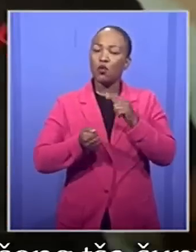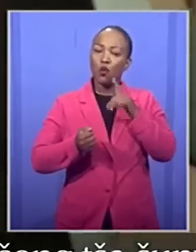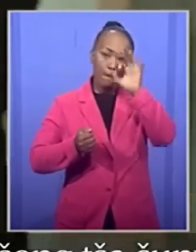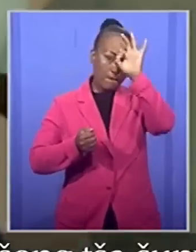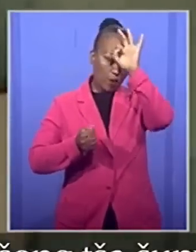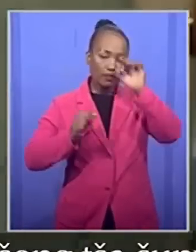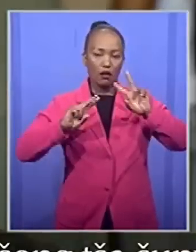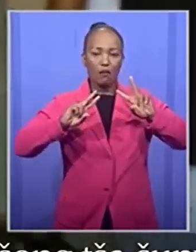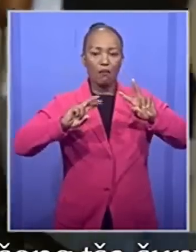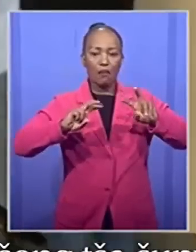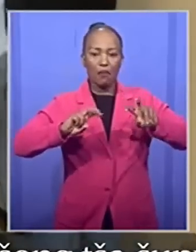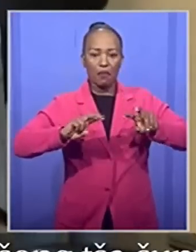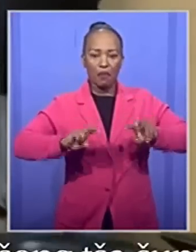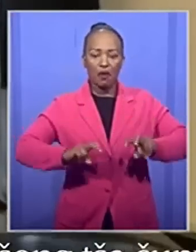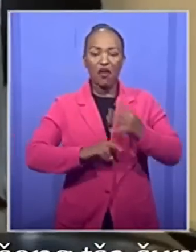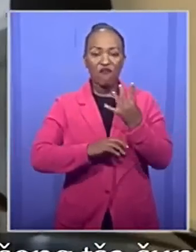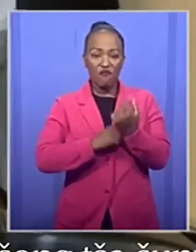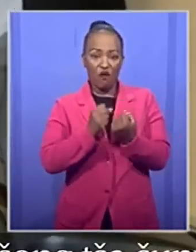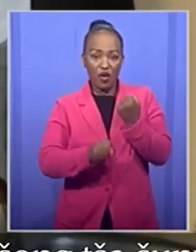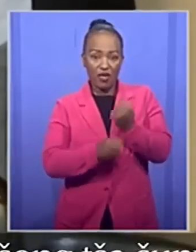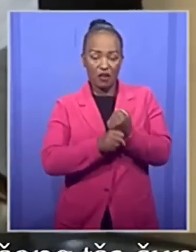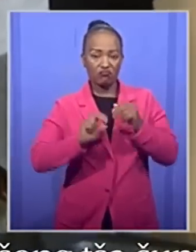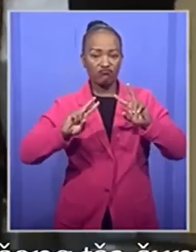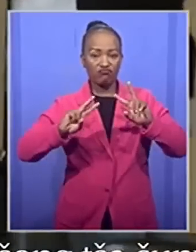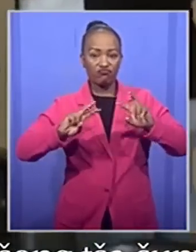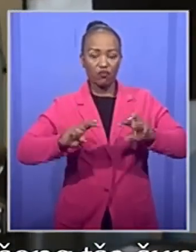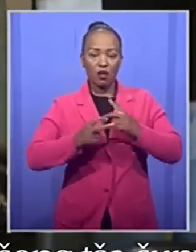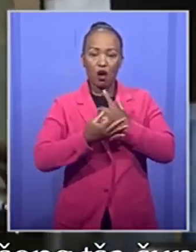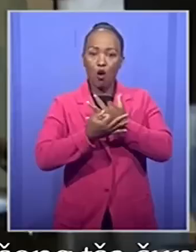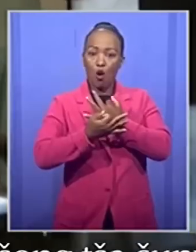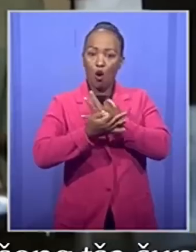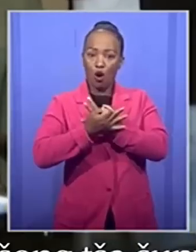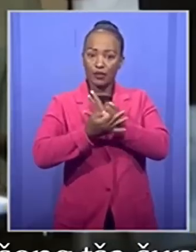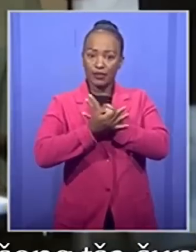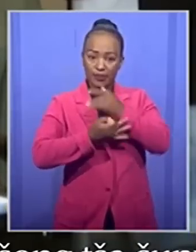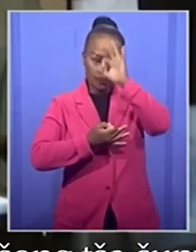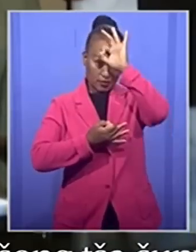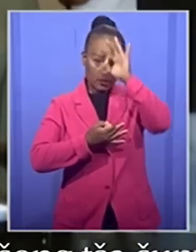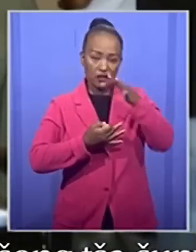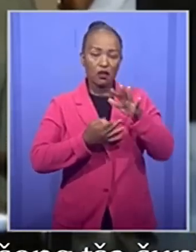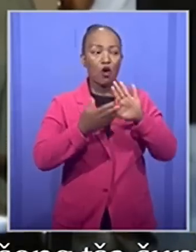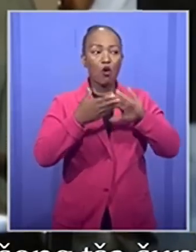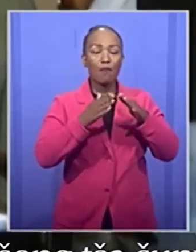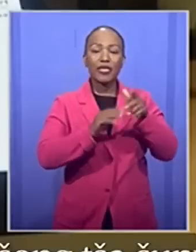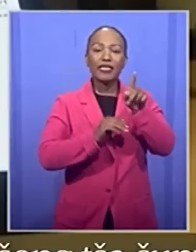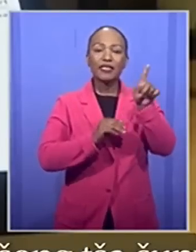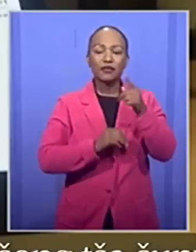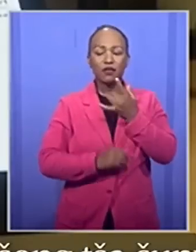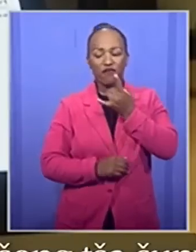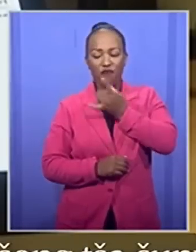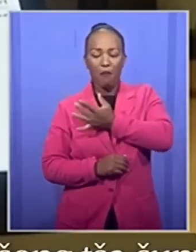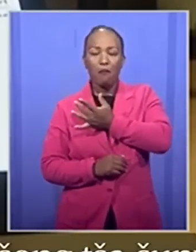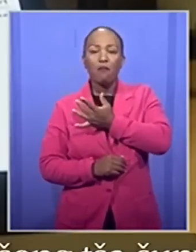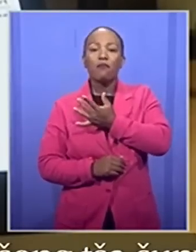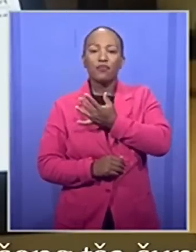tšeo di tšere go tekano ya mengwaga e mene. Di-Hawks di amogetše tshedimošo ya ka sephiring go tšwa go maloko a setšhaba ao a beilwe gore bašomi